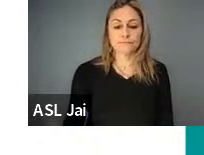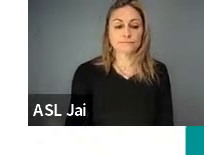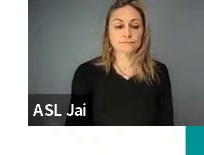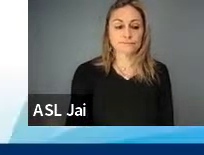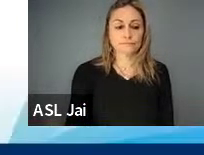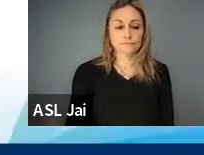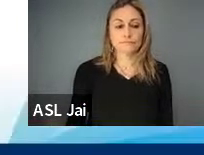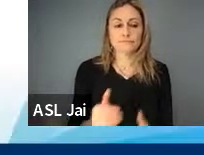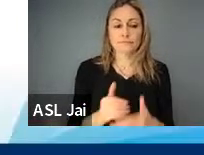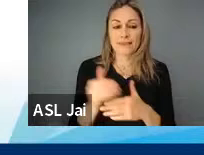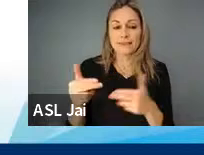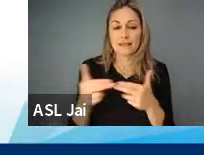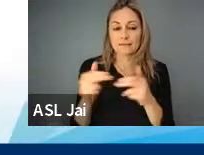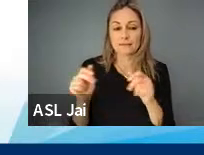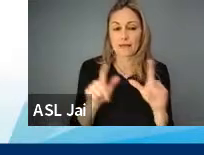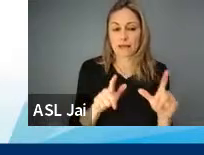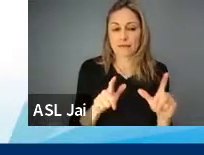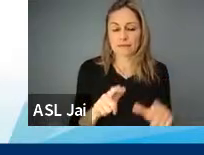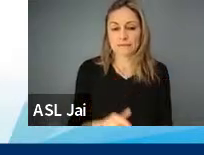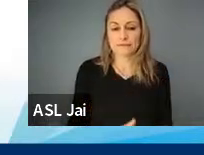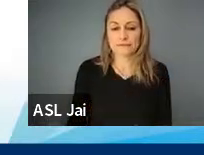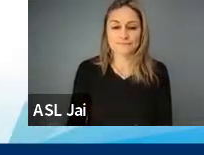Next slide, please.